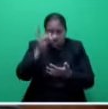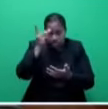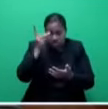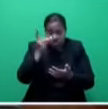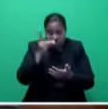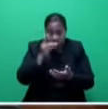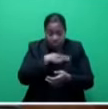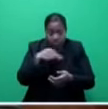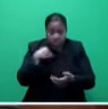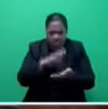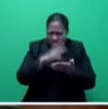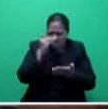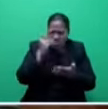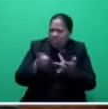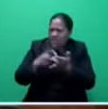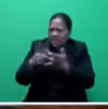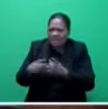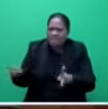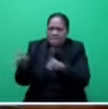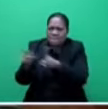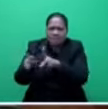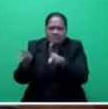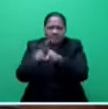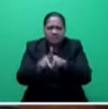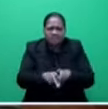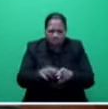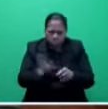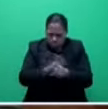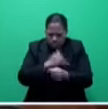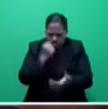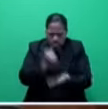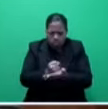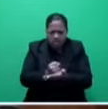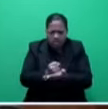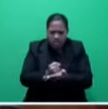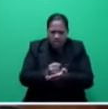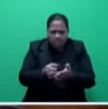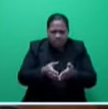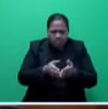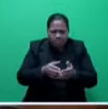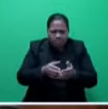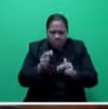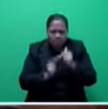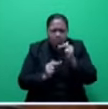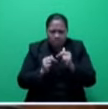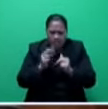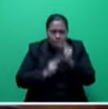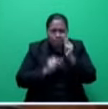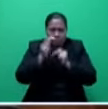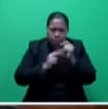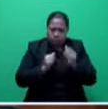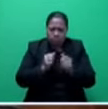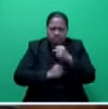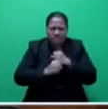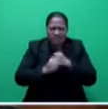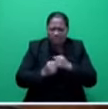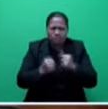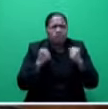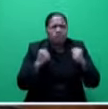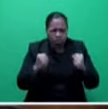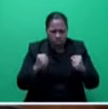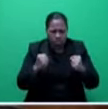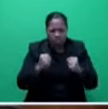Economy with other partners are looking to ensure how we can build back better. Rehabilitation, Mr. Speaker, is in maritime areas